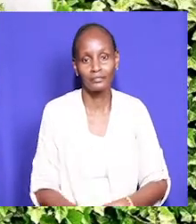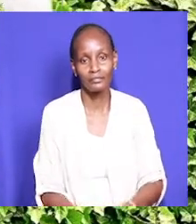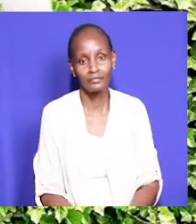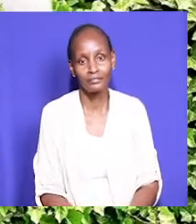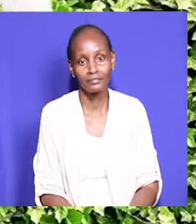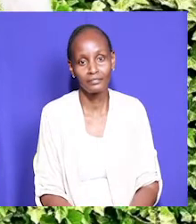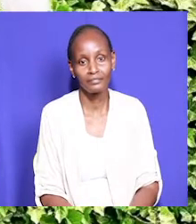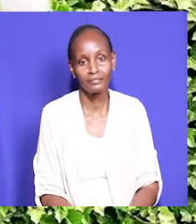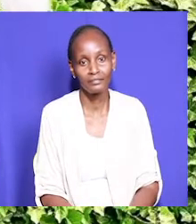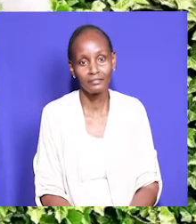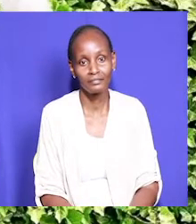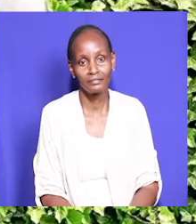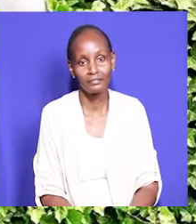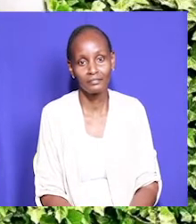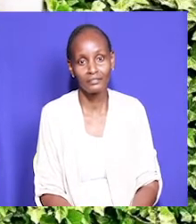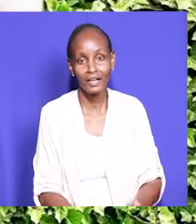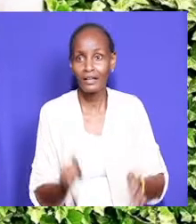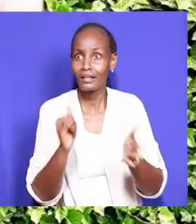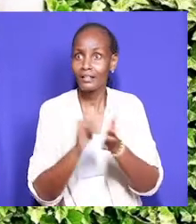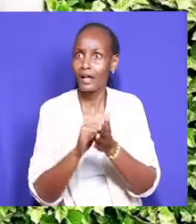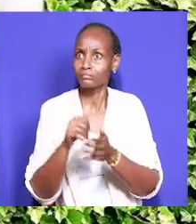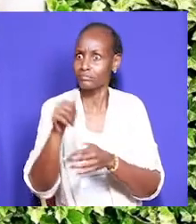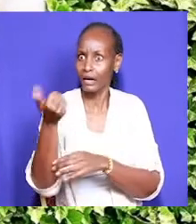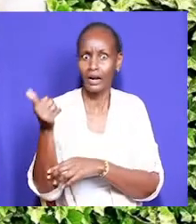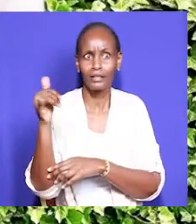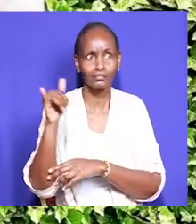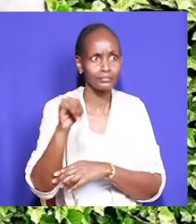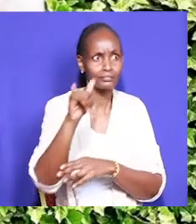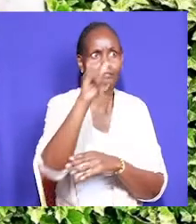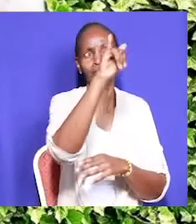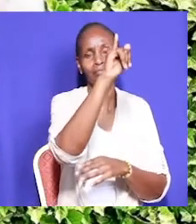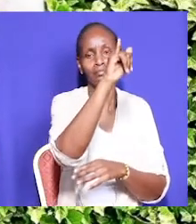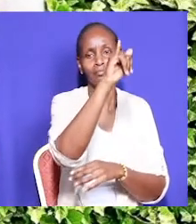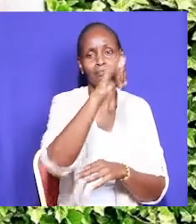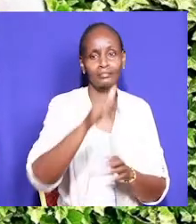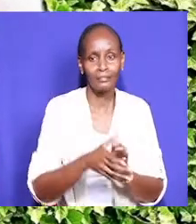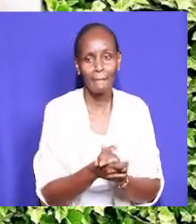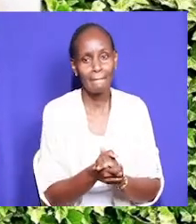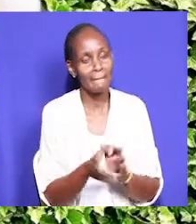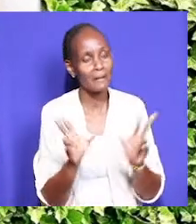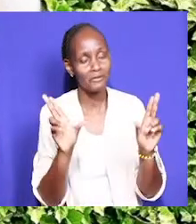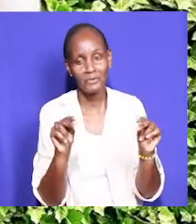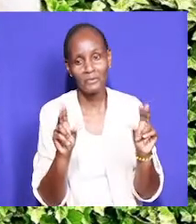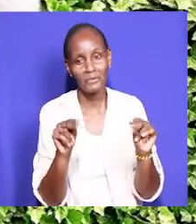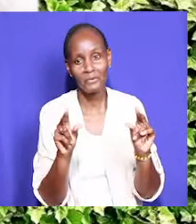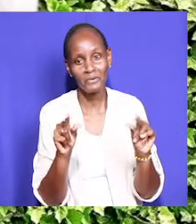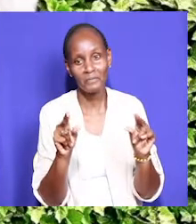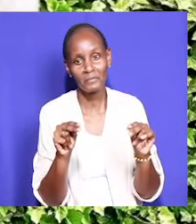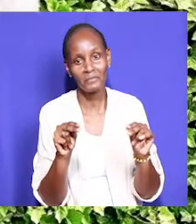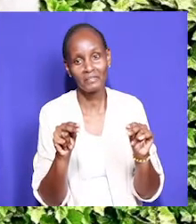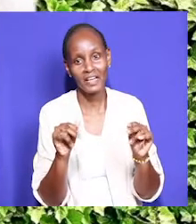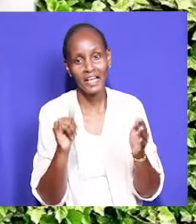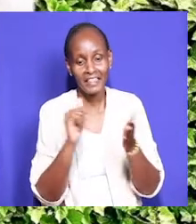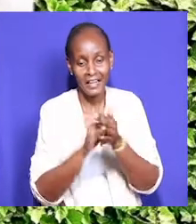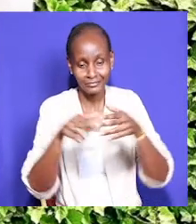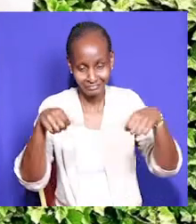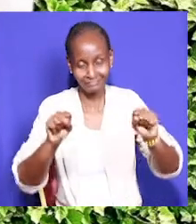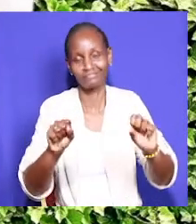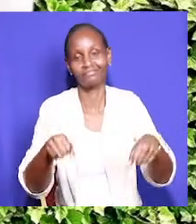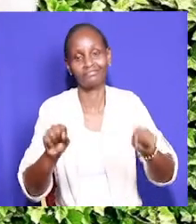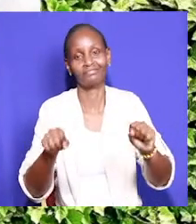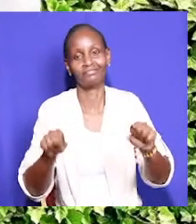Wait, is that another aeroplane? No, that's the sound of a